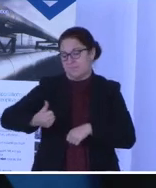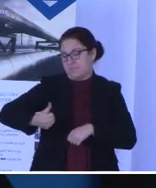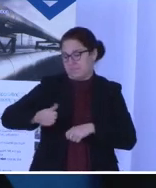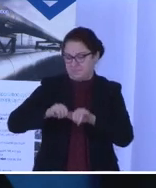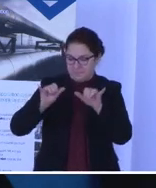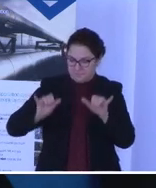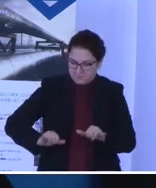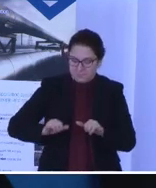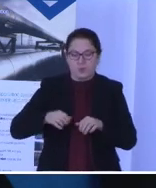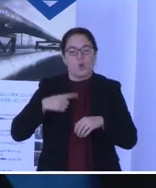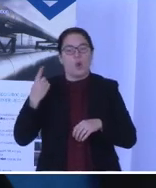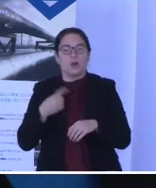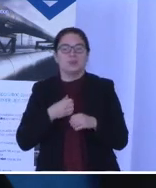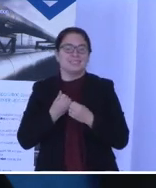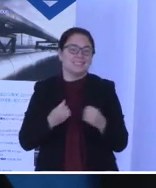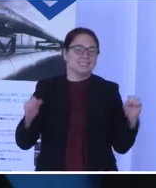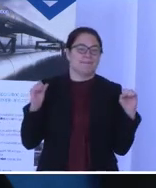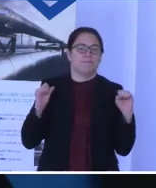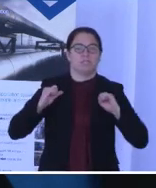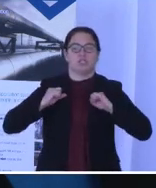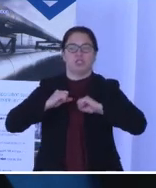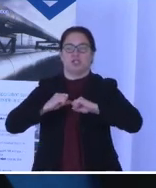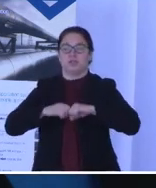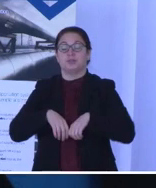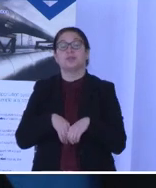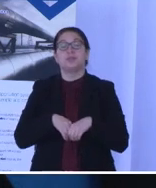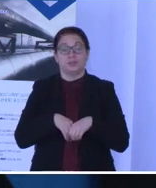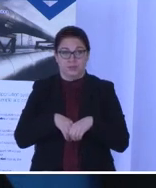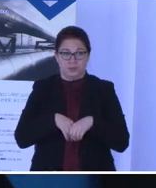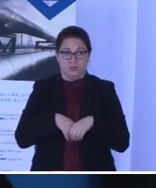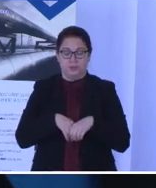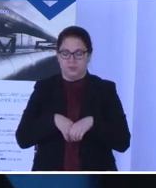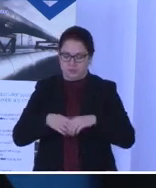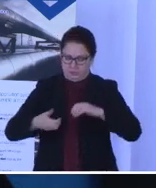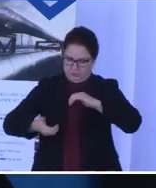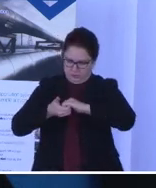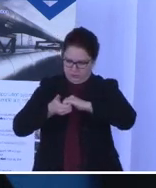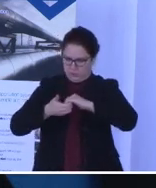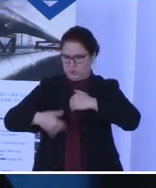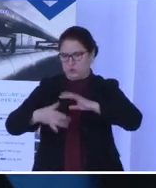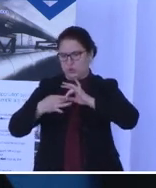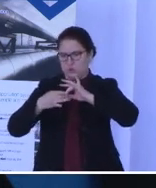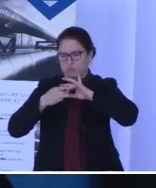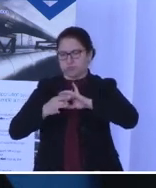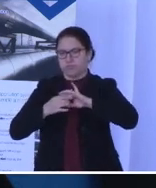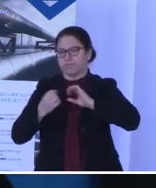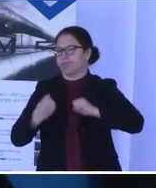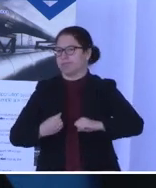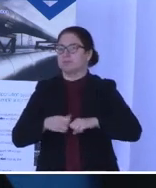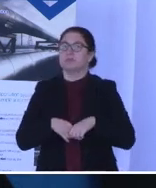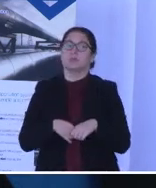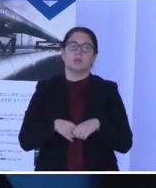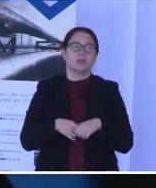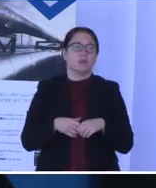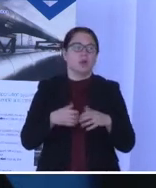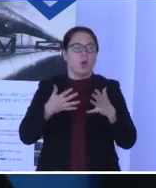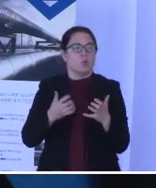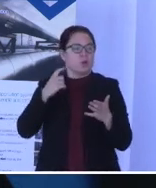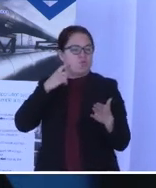secure. They are strong, and the ties between us are deep. Finally and critically, I want to recognize the men and women of